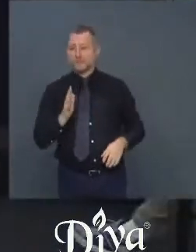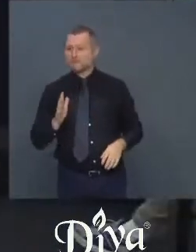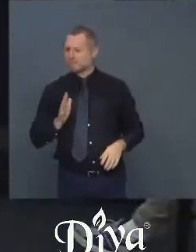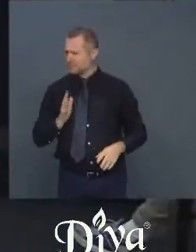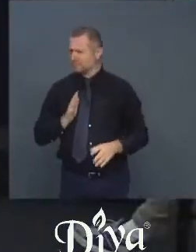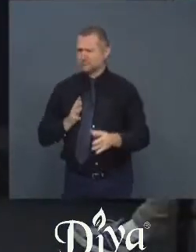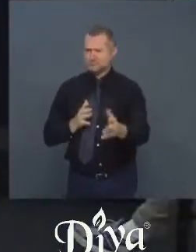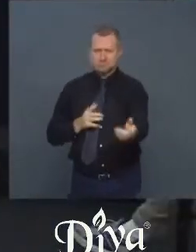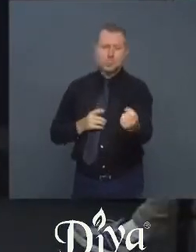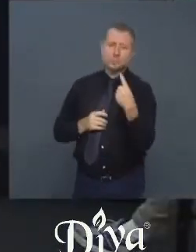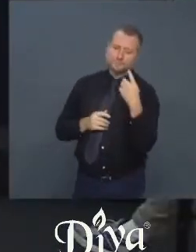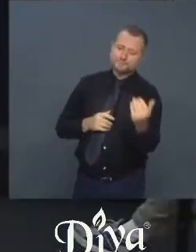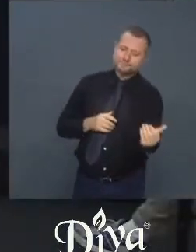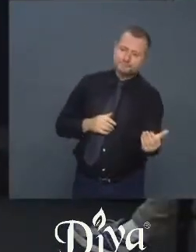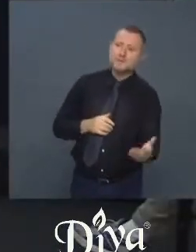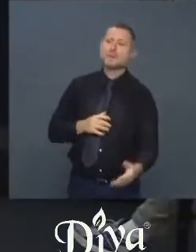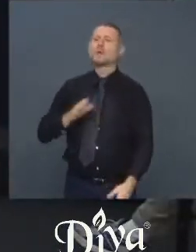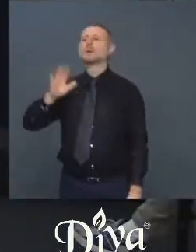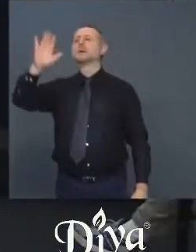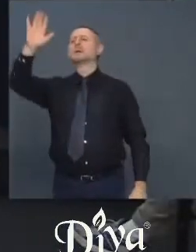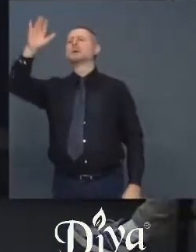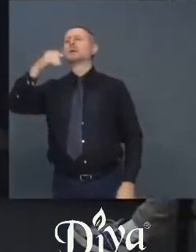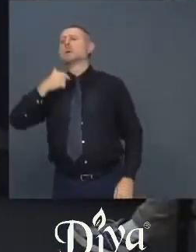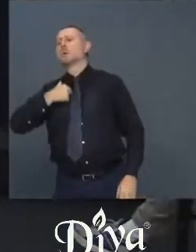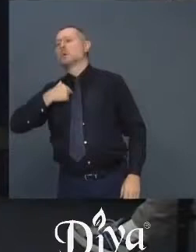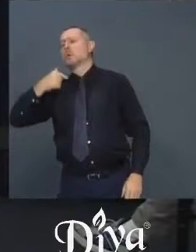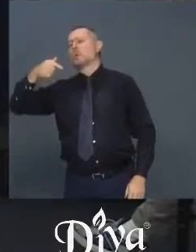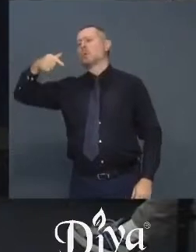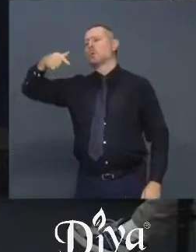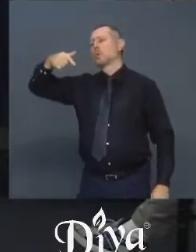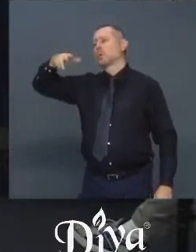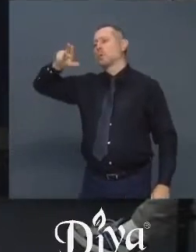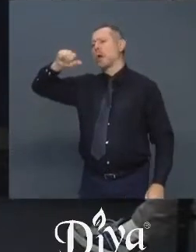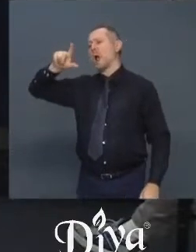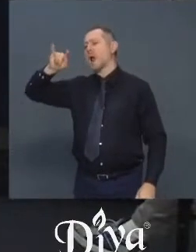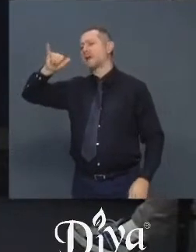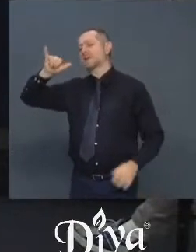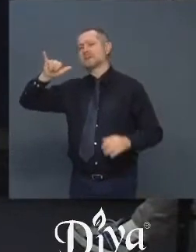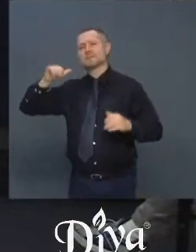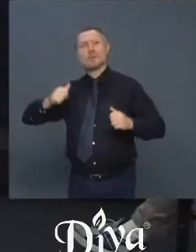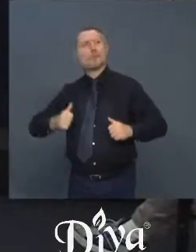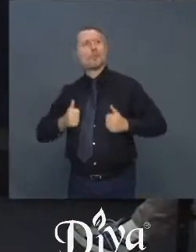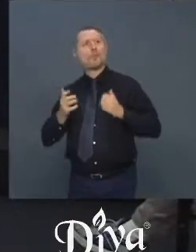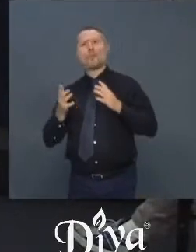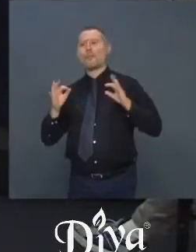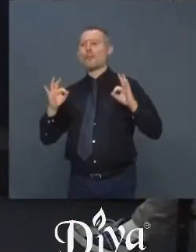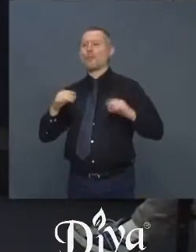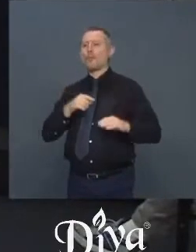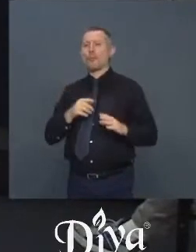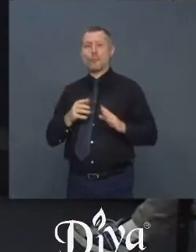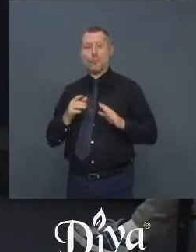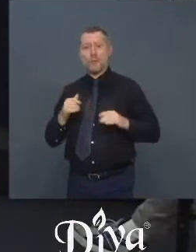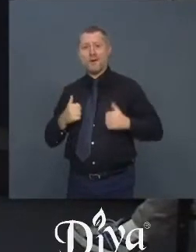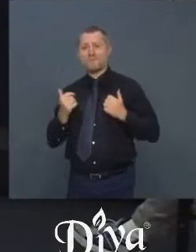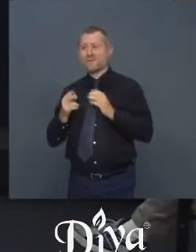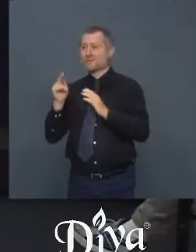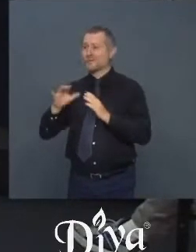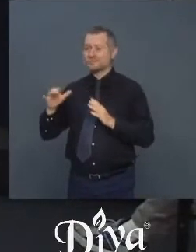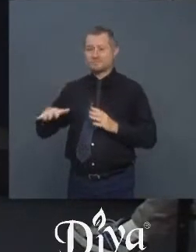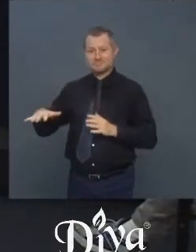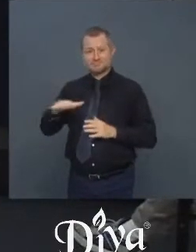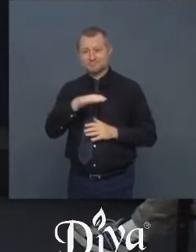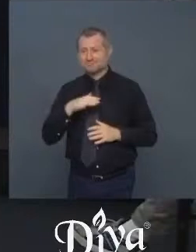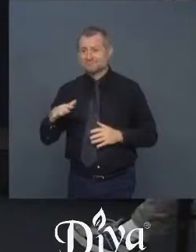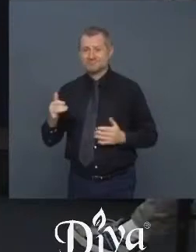So you spoke about quality of life issues in New York City. We're facing a terrible problem of people openly injecting drugs on city streets. What do